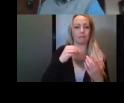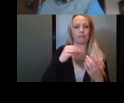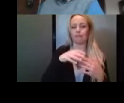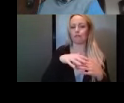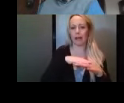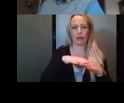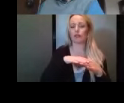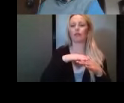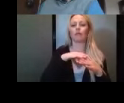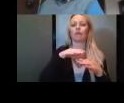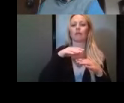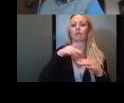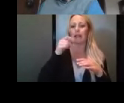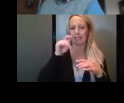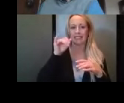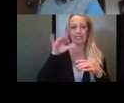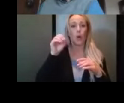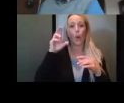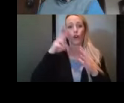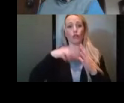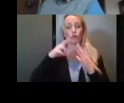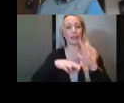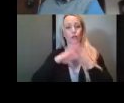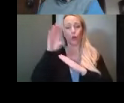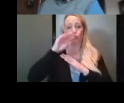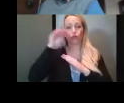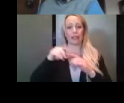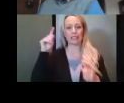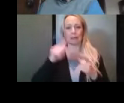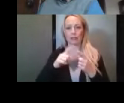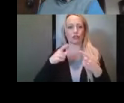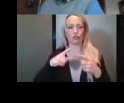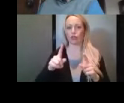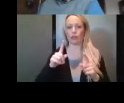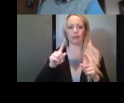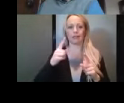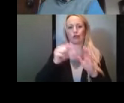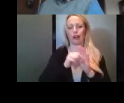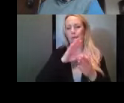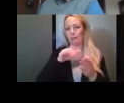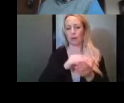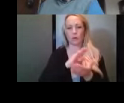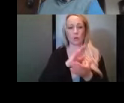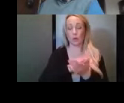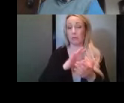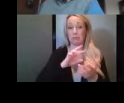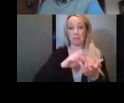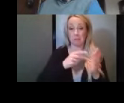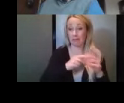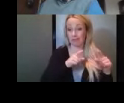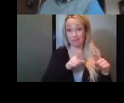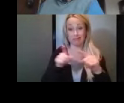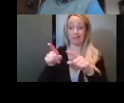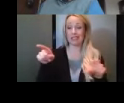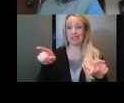growth rates diminish between first grade and middle school. In other words, the older children were showing the same amount of change in reading skills and the same amount of